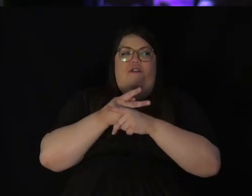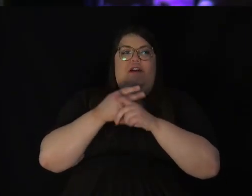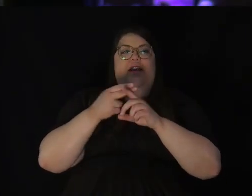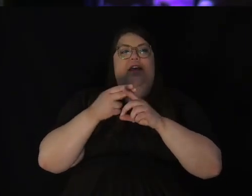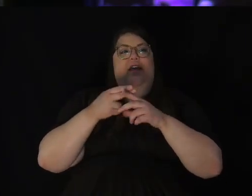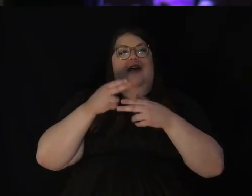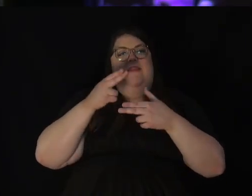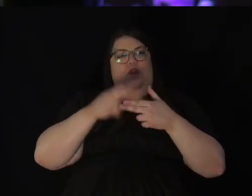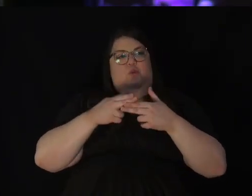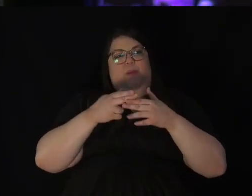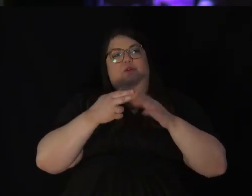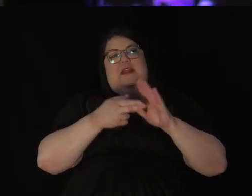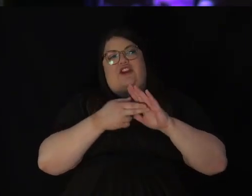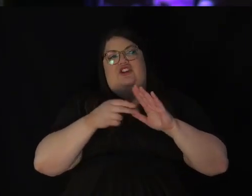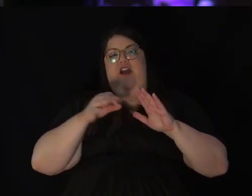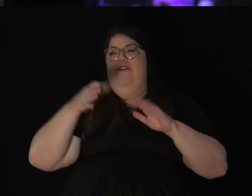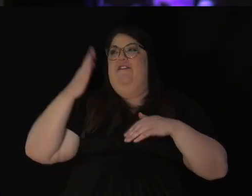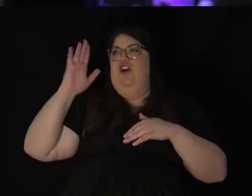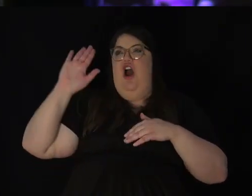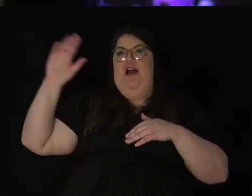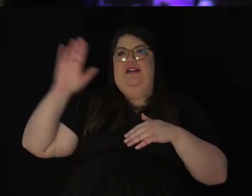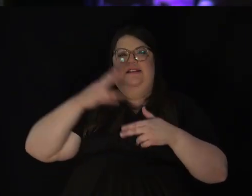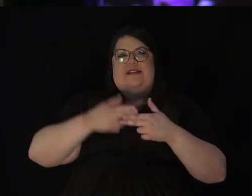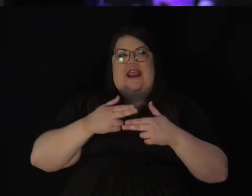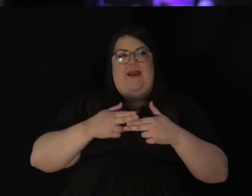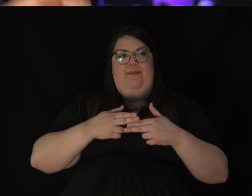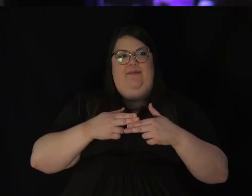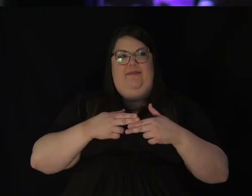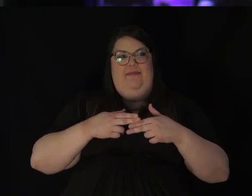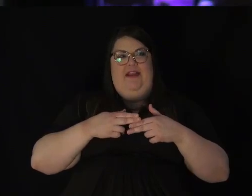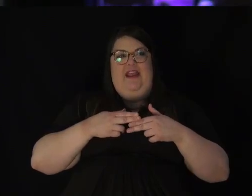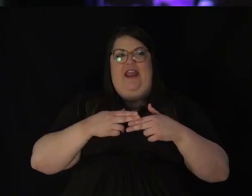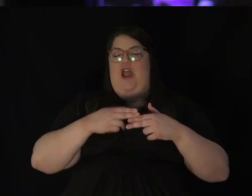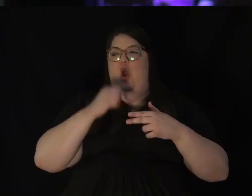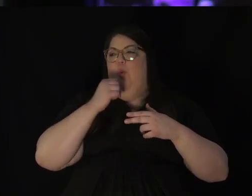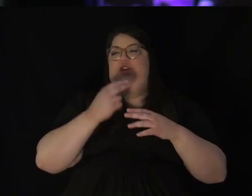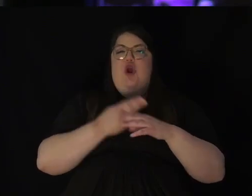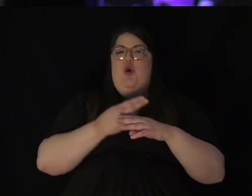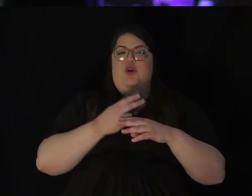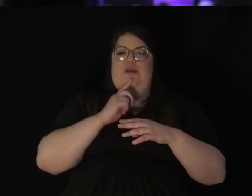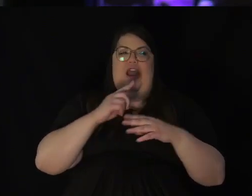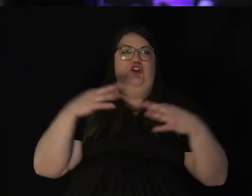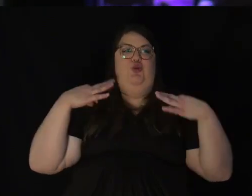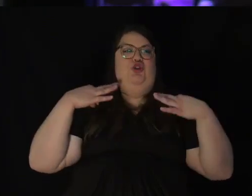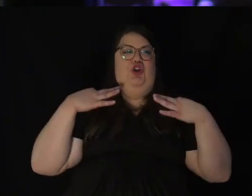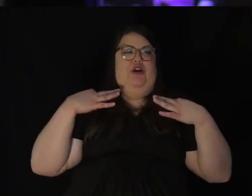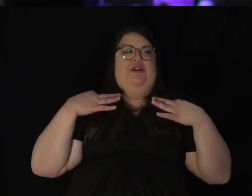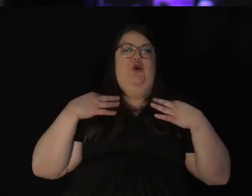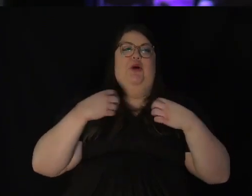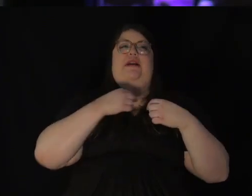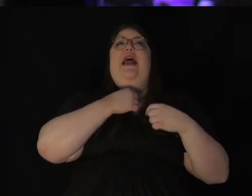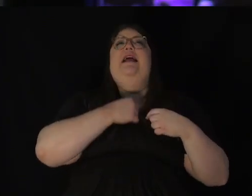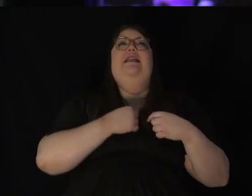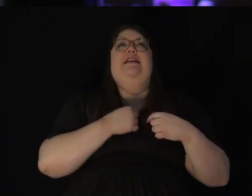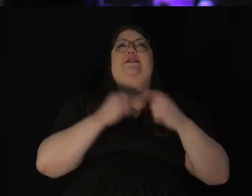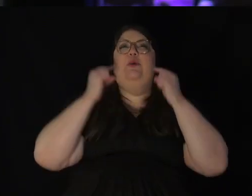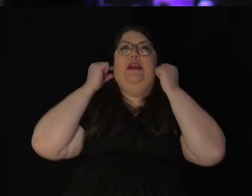of God's name. We don't wear God's name on a shirt and take it on and off every night or on a necklace or on earrings.